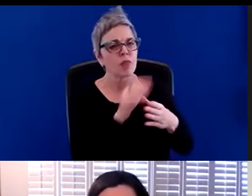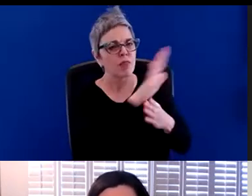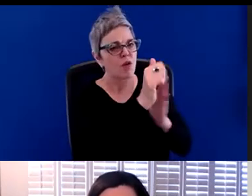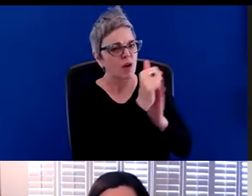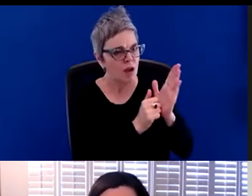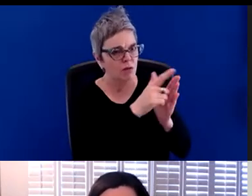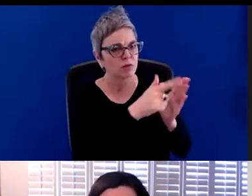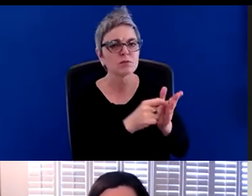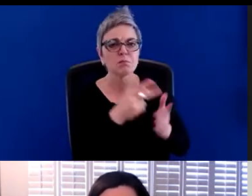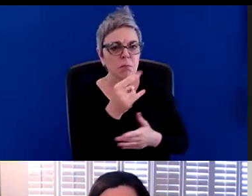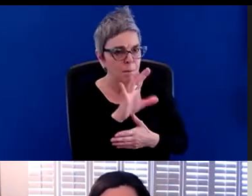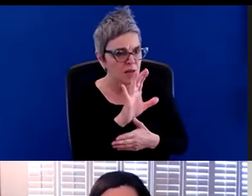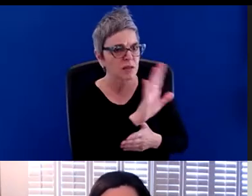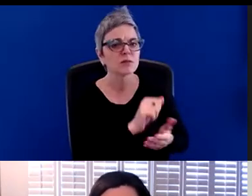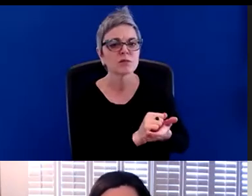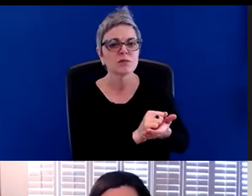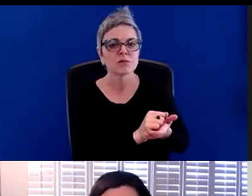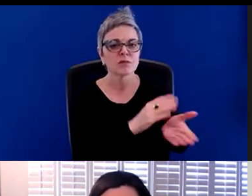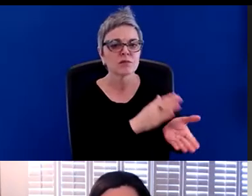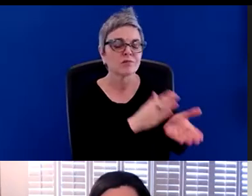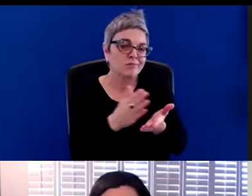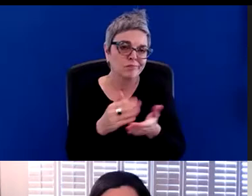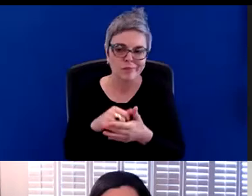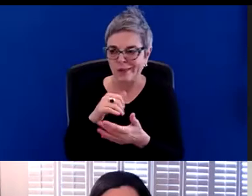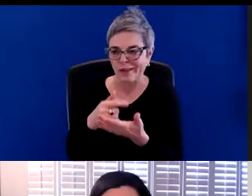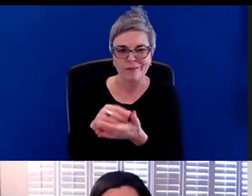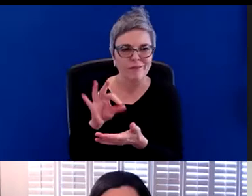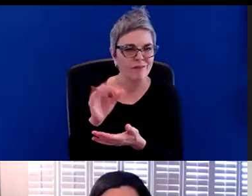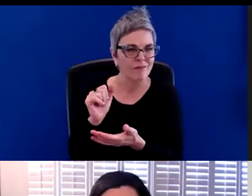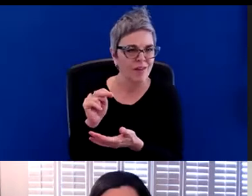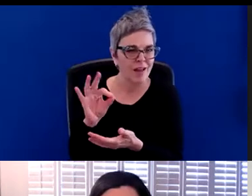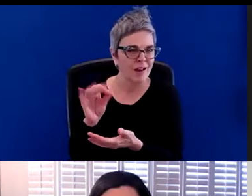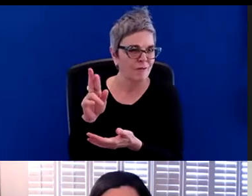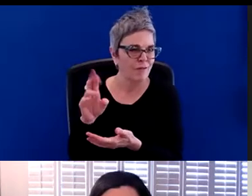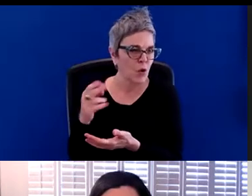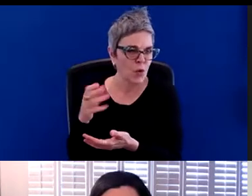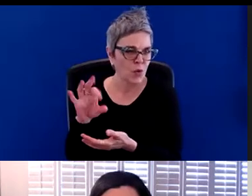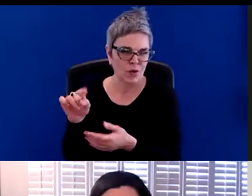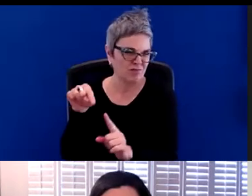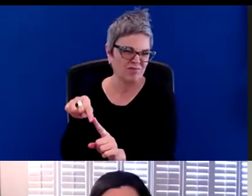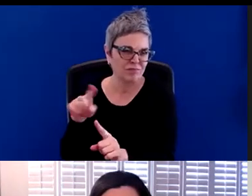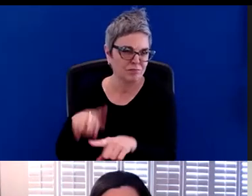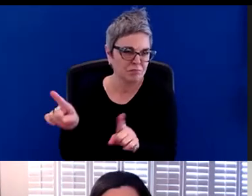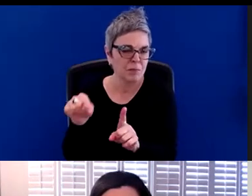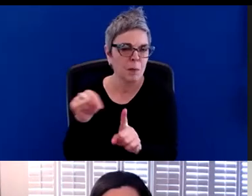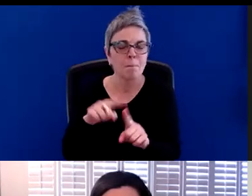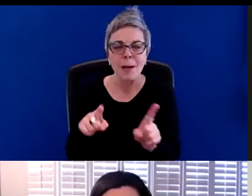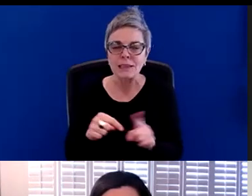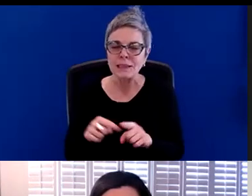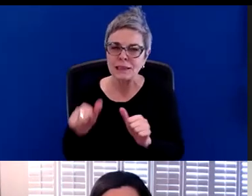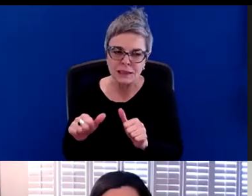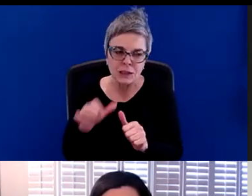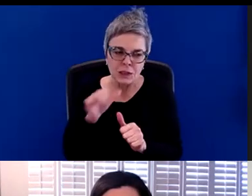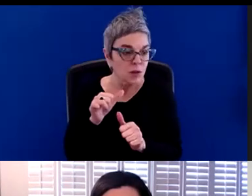themselves are well-known, like Planned Parenthood, for example, right? But we really struggled with whether or not to include the names of